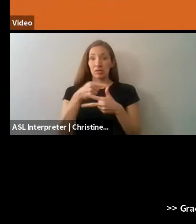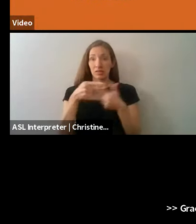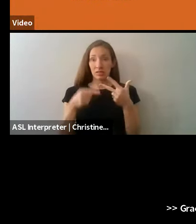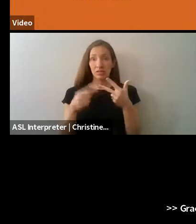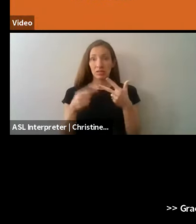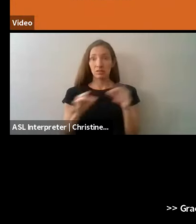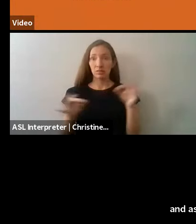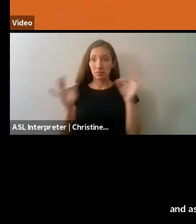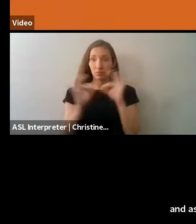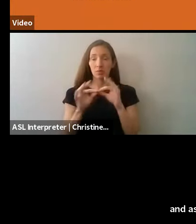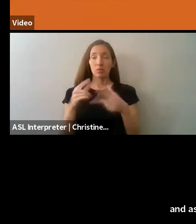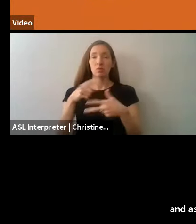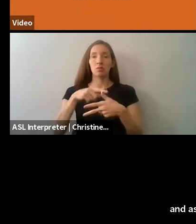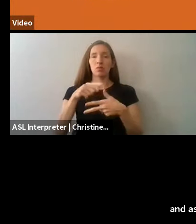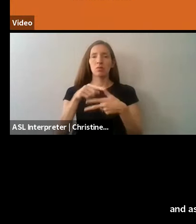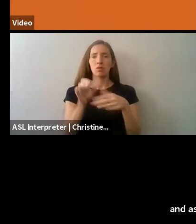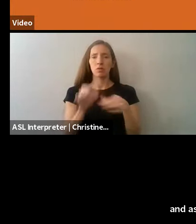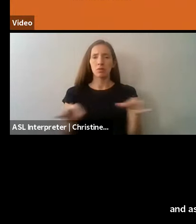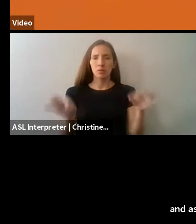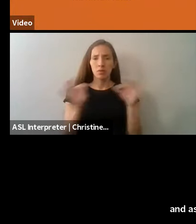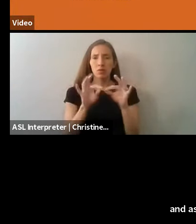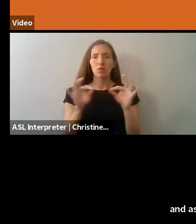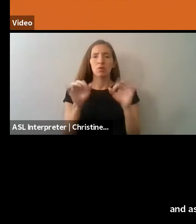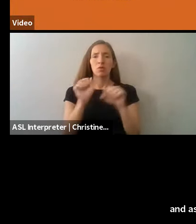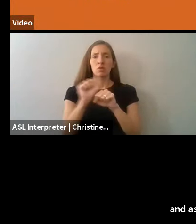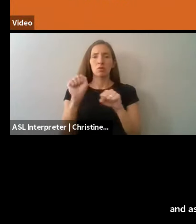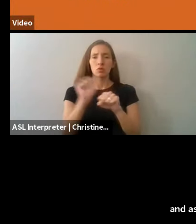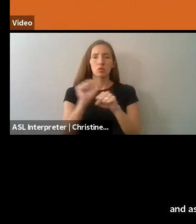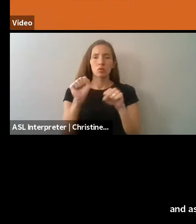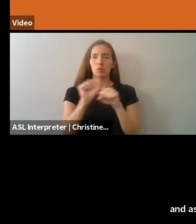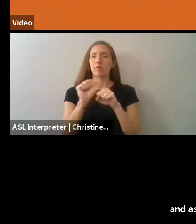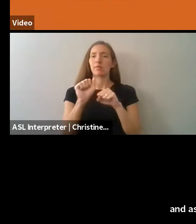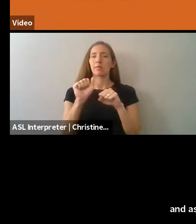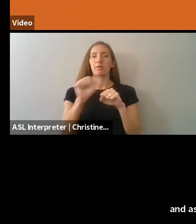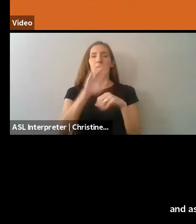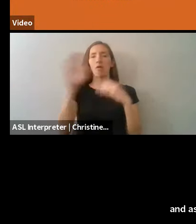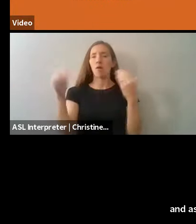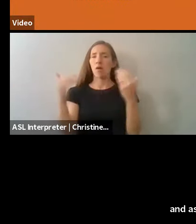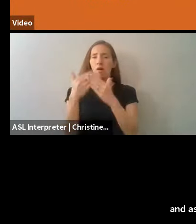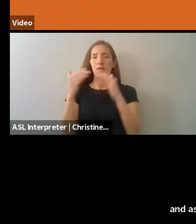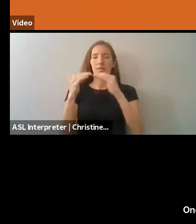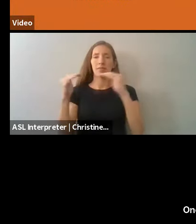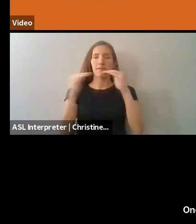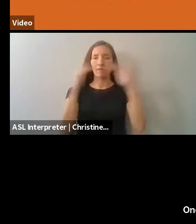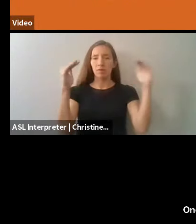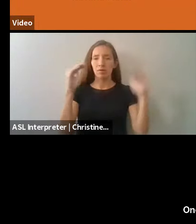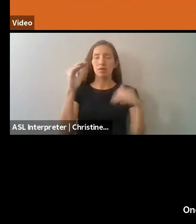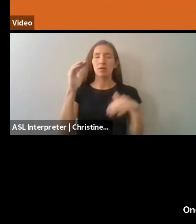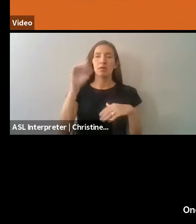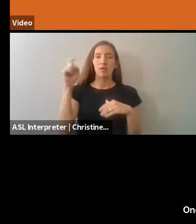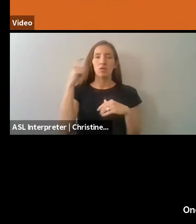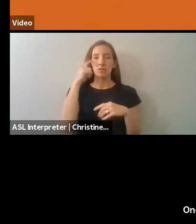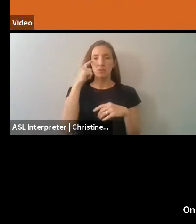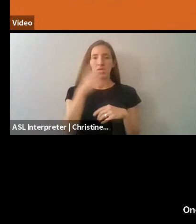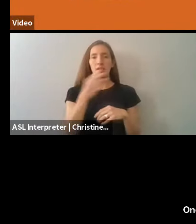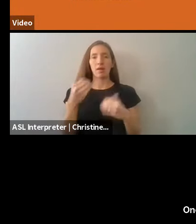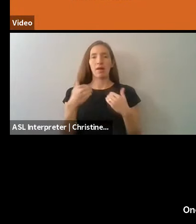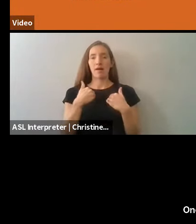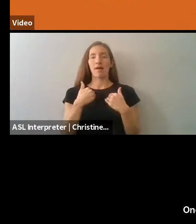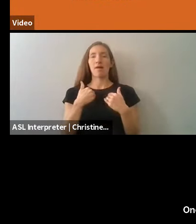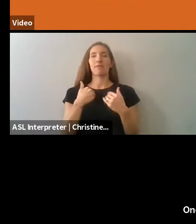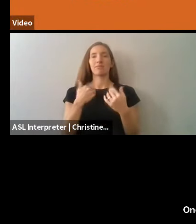the importance of working across all levels of government and having a coordinated response that is